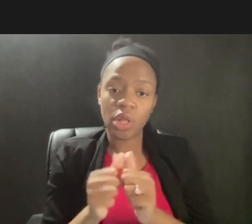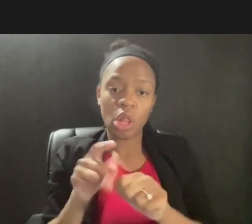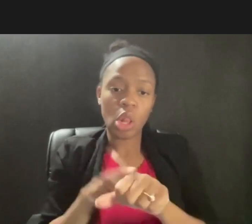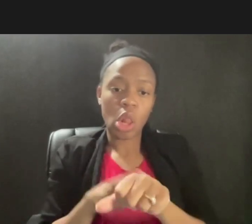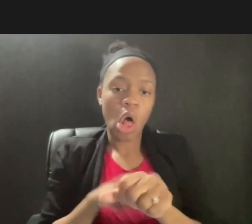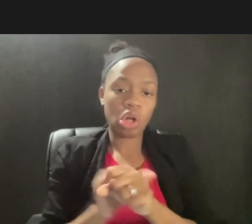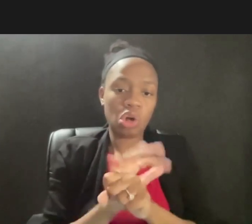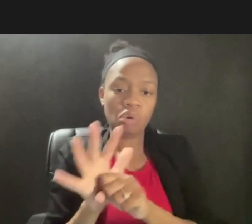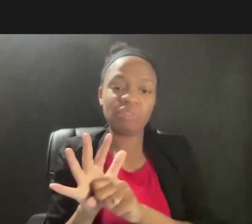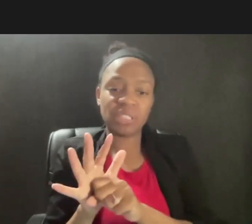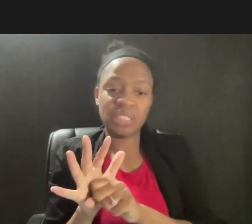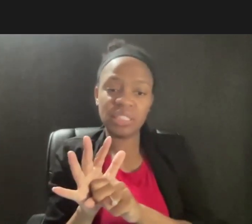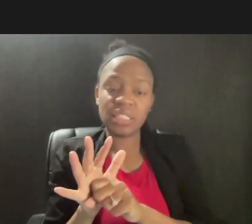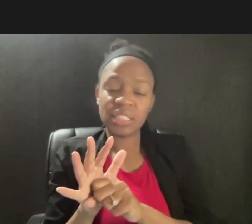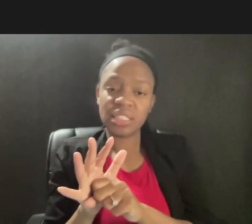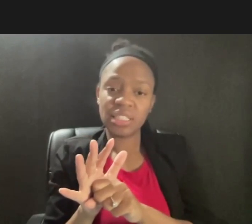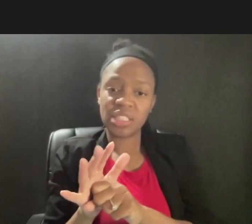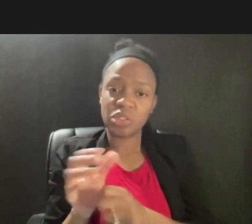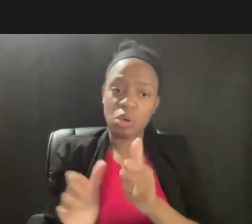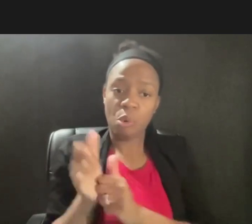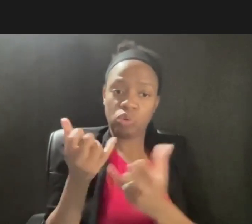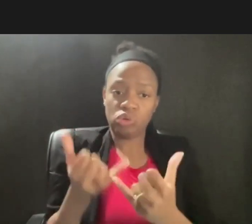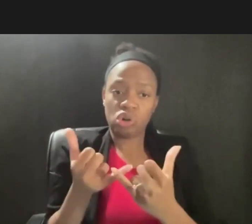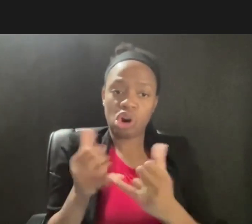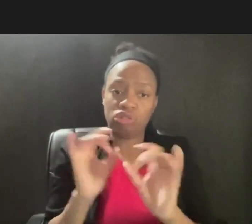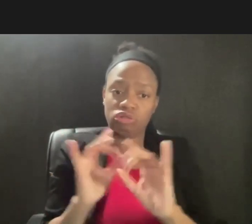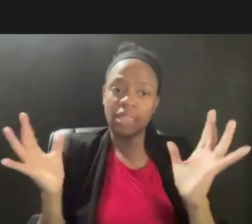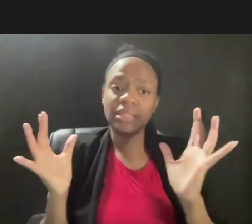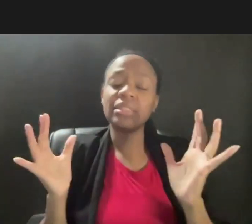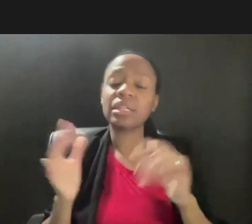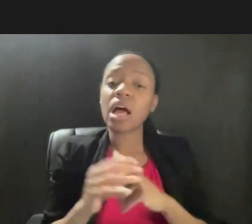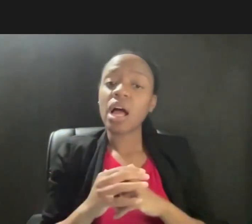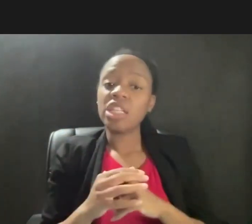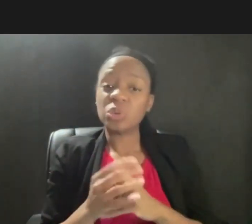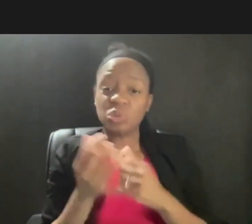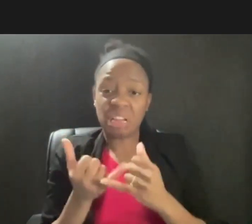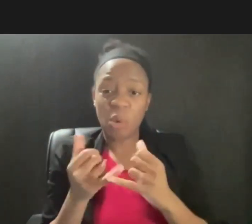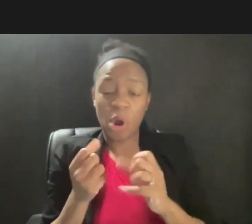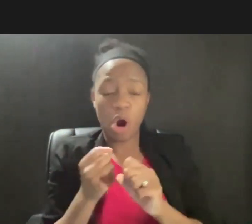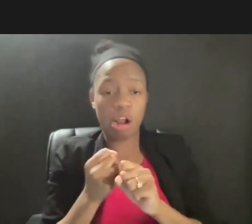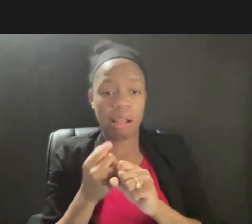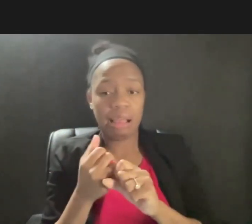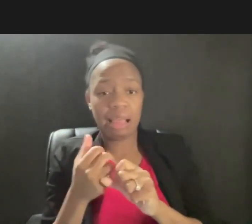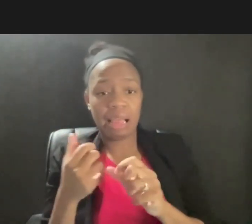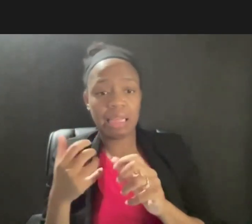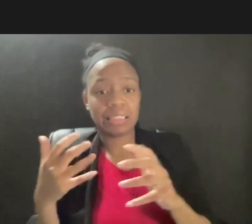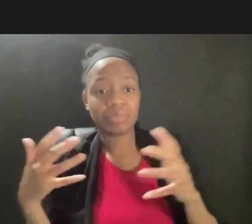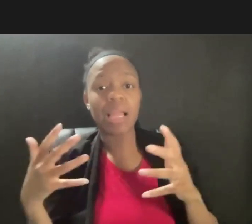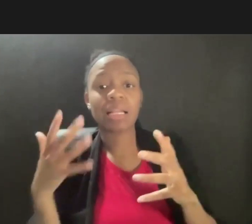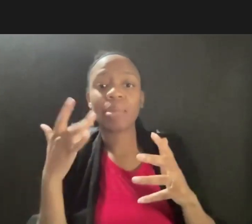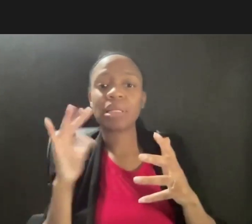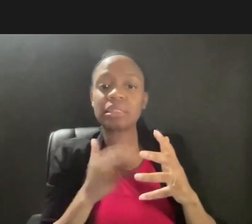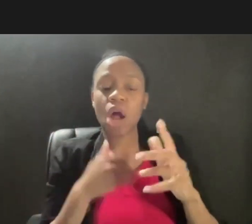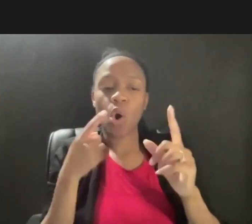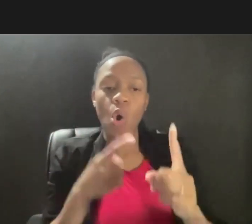crisis, but we are definitely expanding because our goal was always